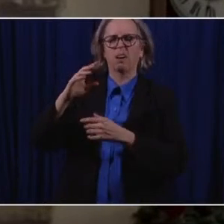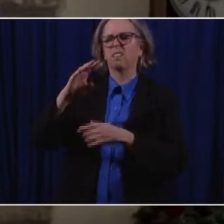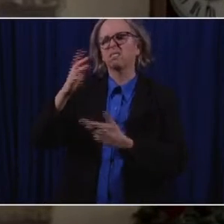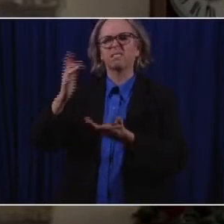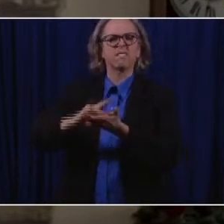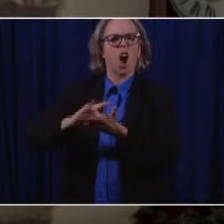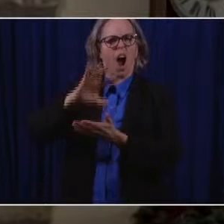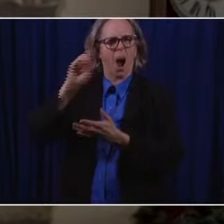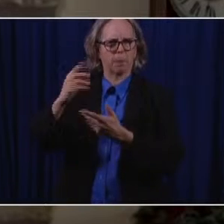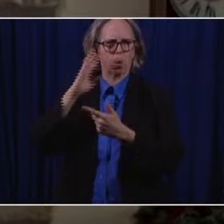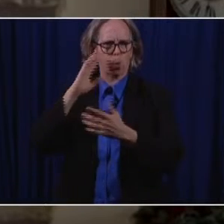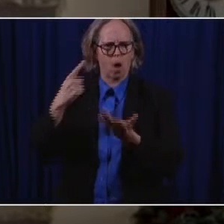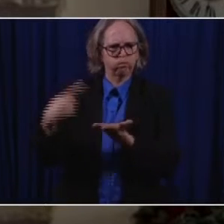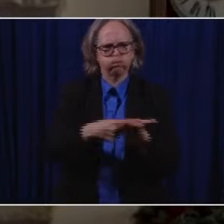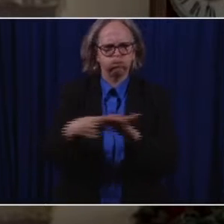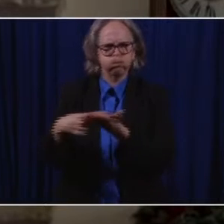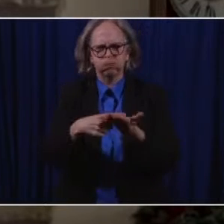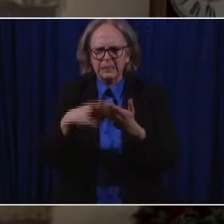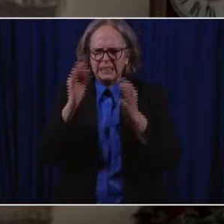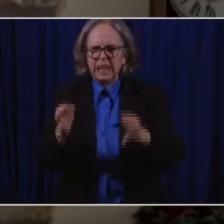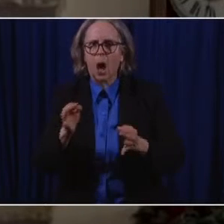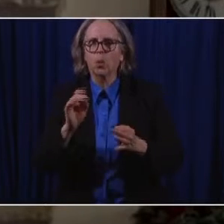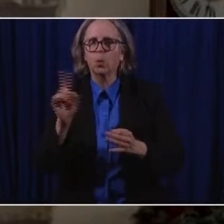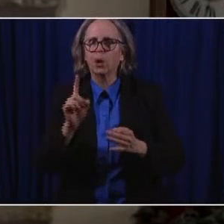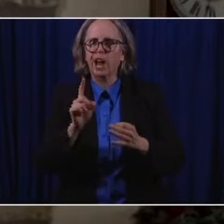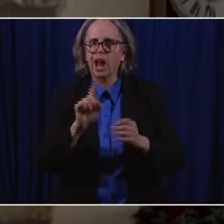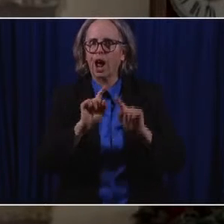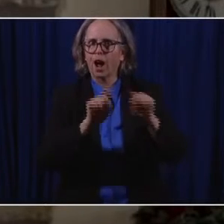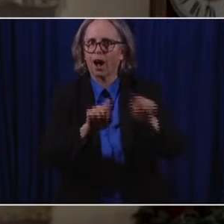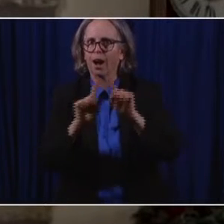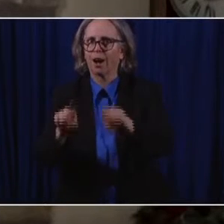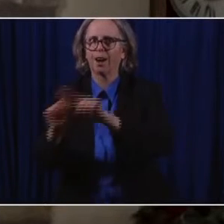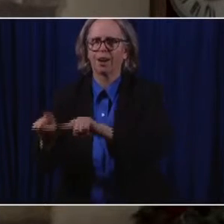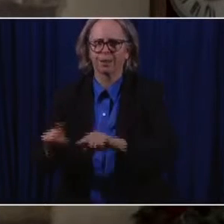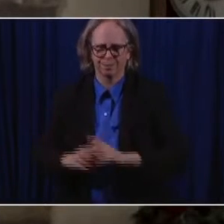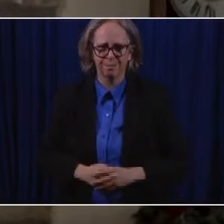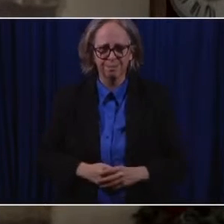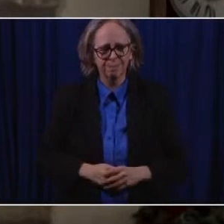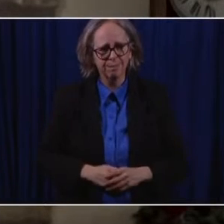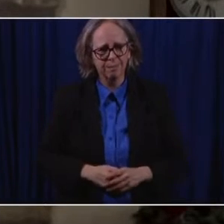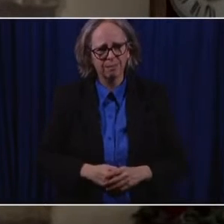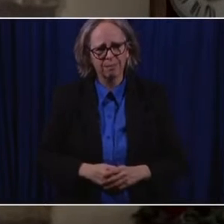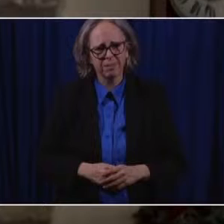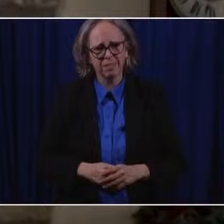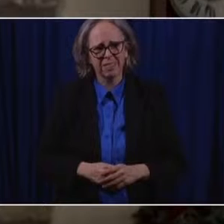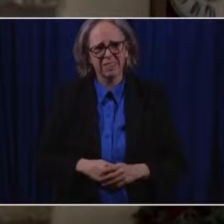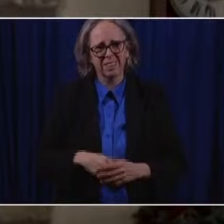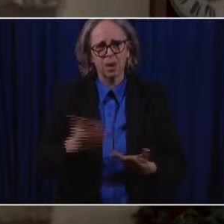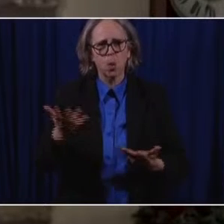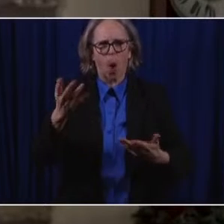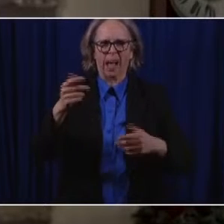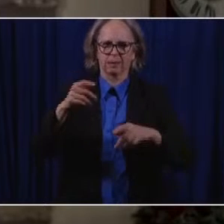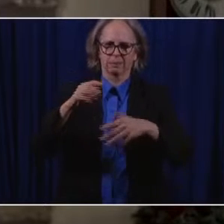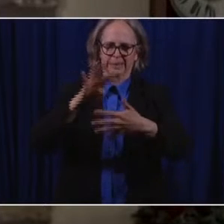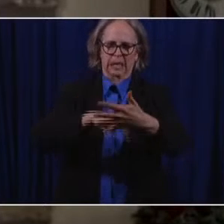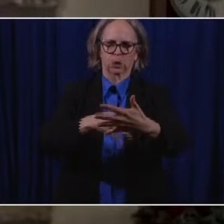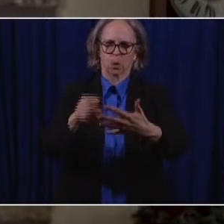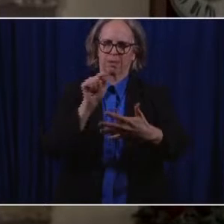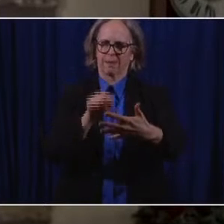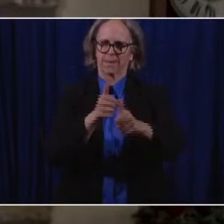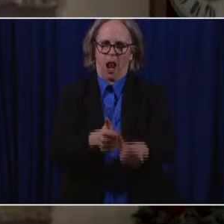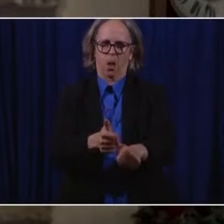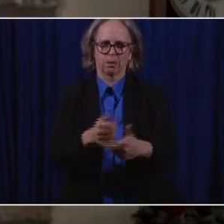But basically, as we go through this, it's a scheduling question. And that we leave it